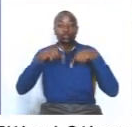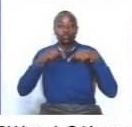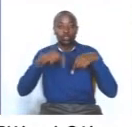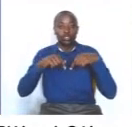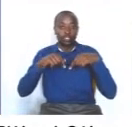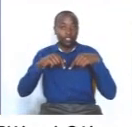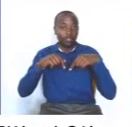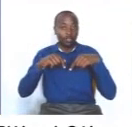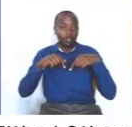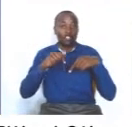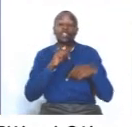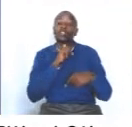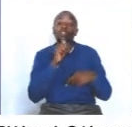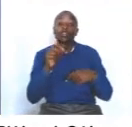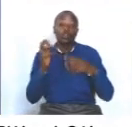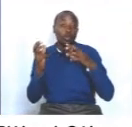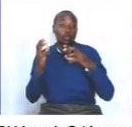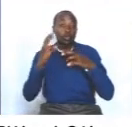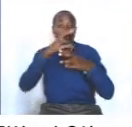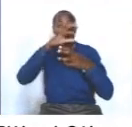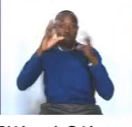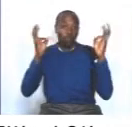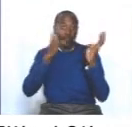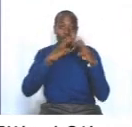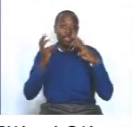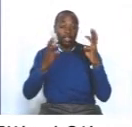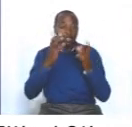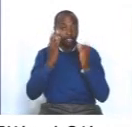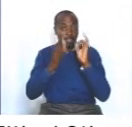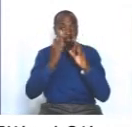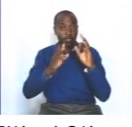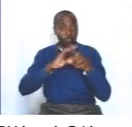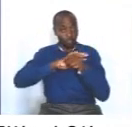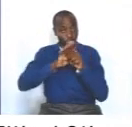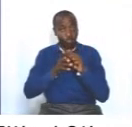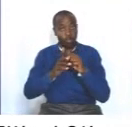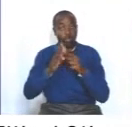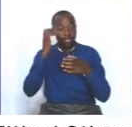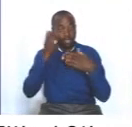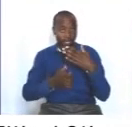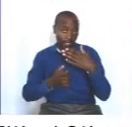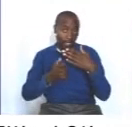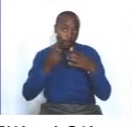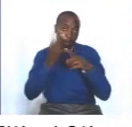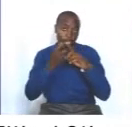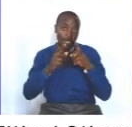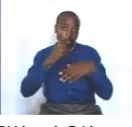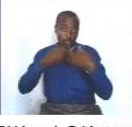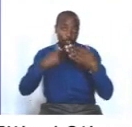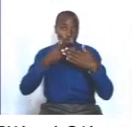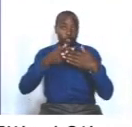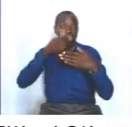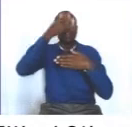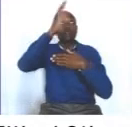not wondering if God will remove this COVID-19, but when God